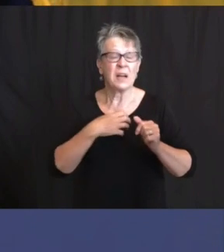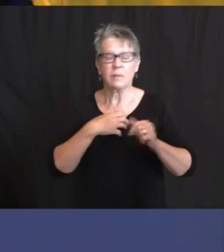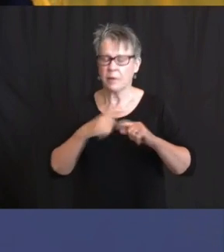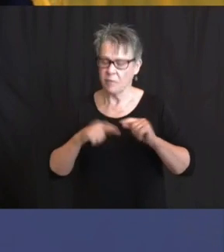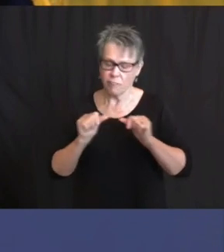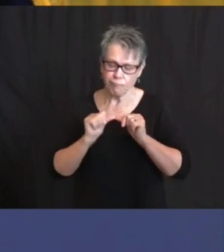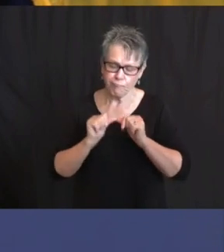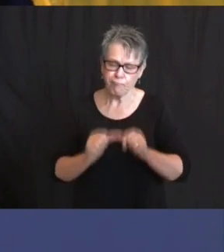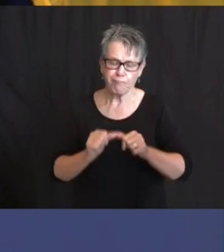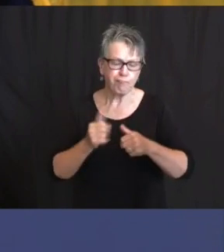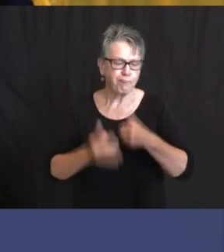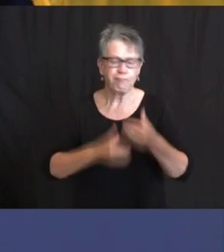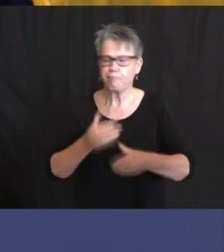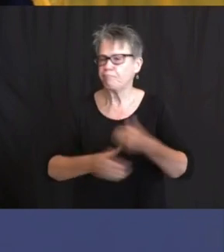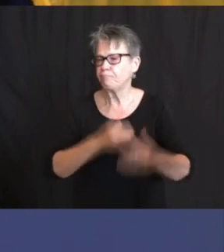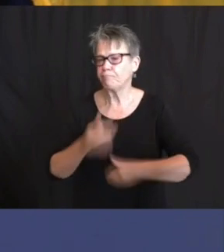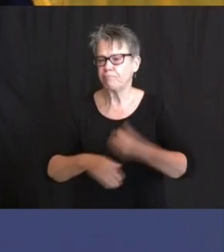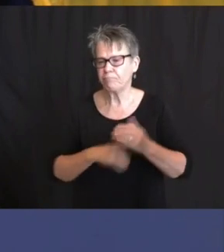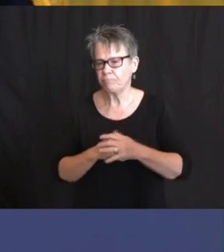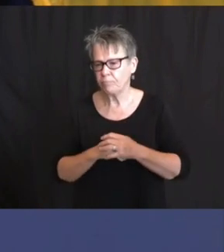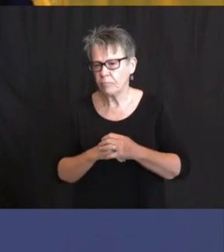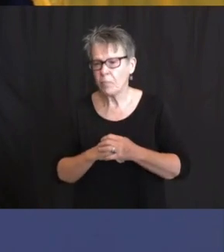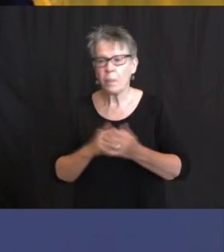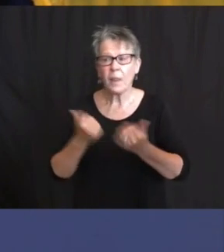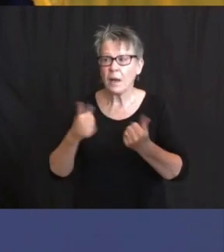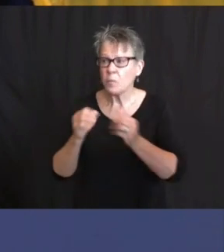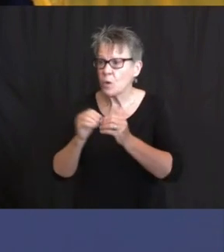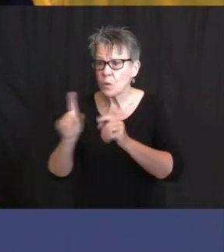Are you with him? Okay.